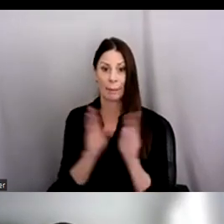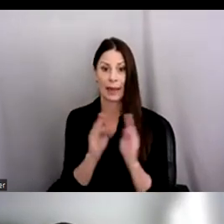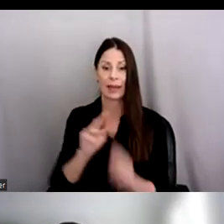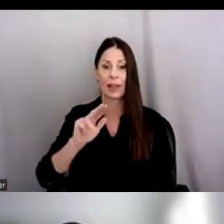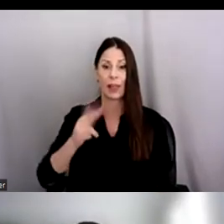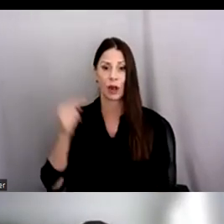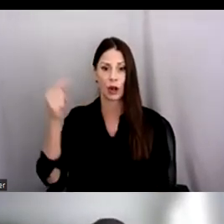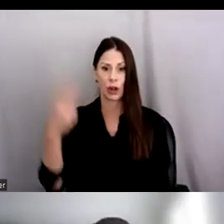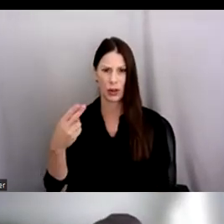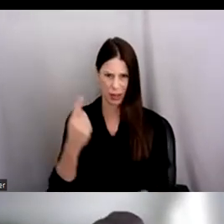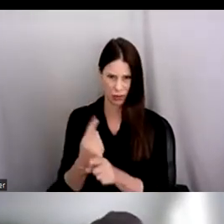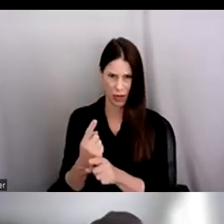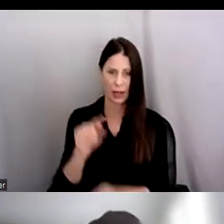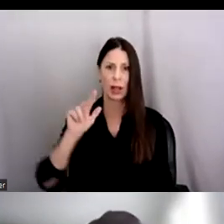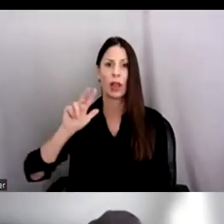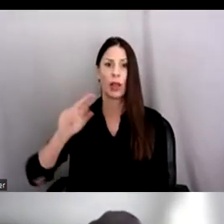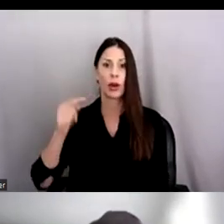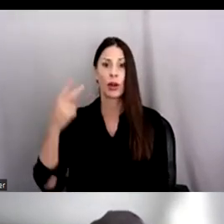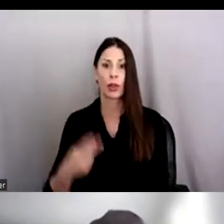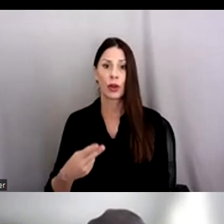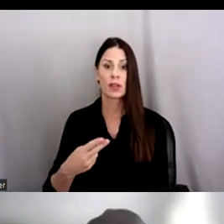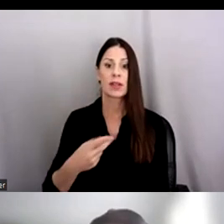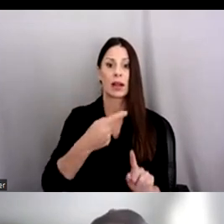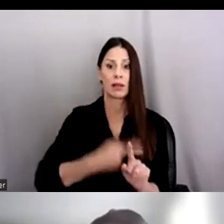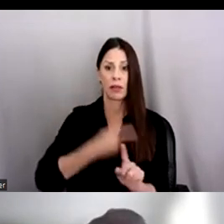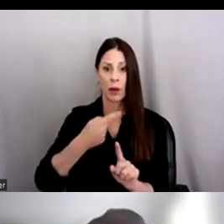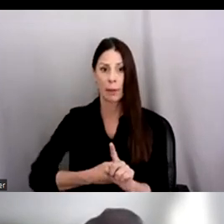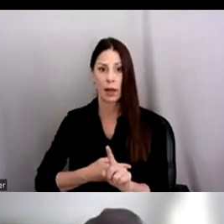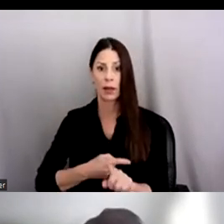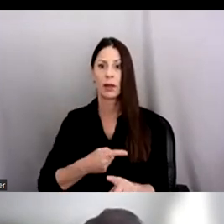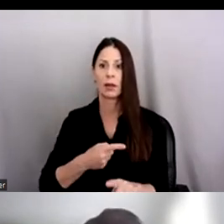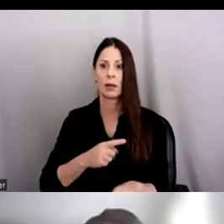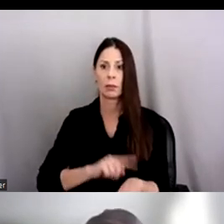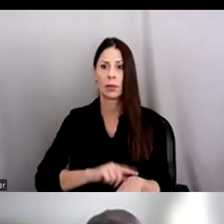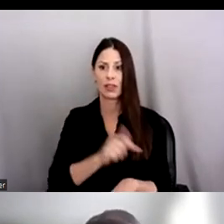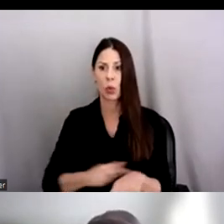that what it was? The third Thursday of every month between 9 and 12, don't we have to take that back for a vote?